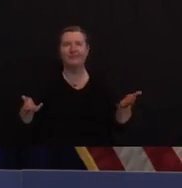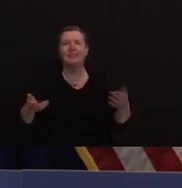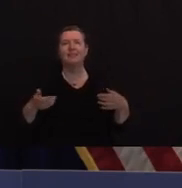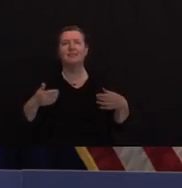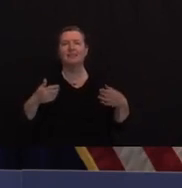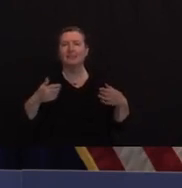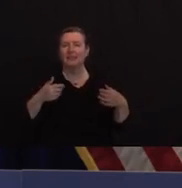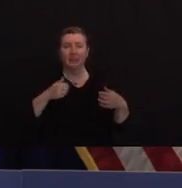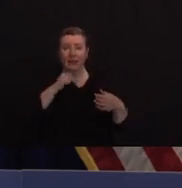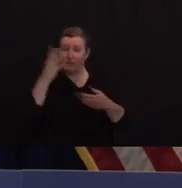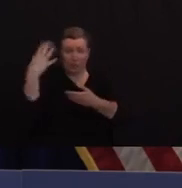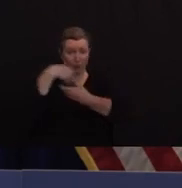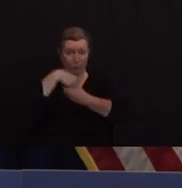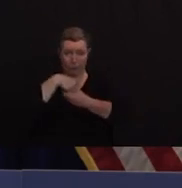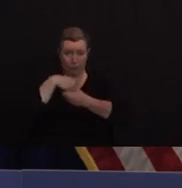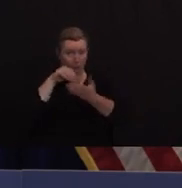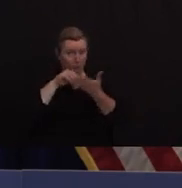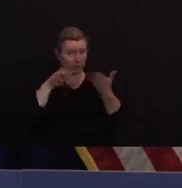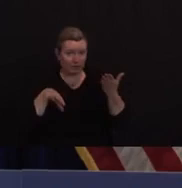over 70%.